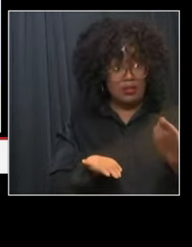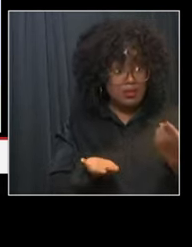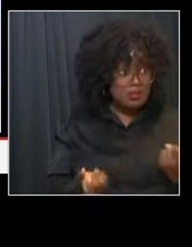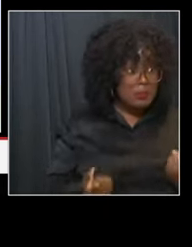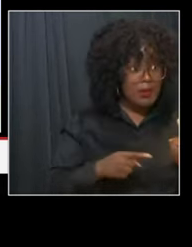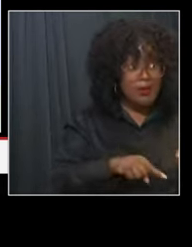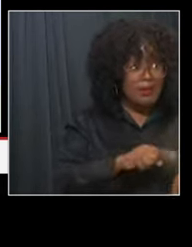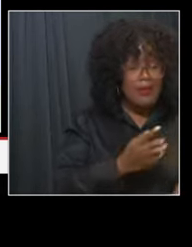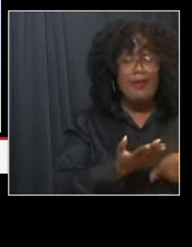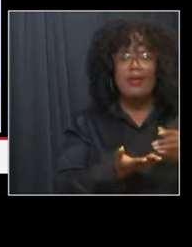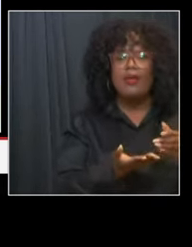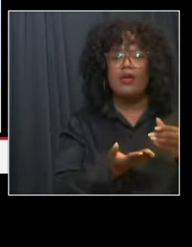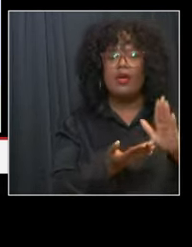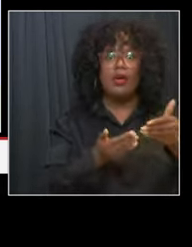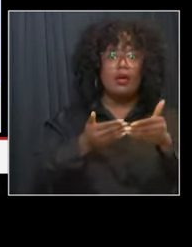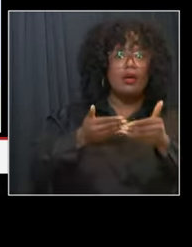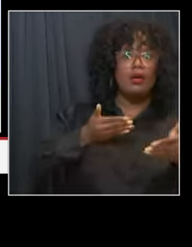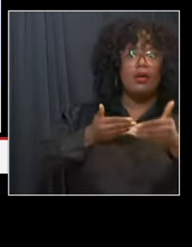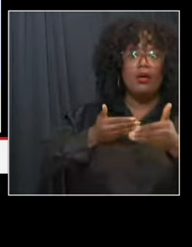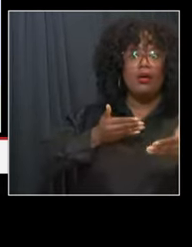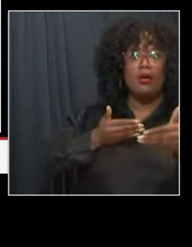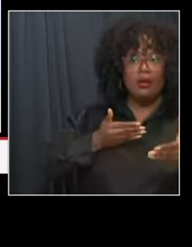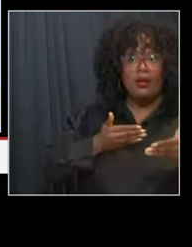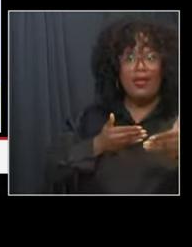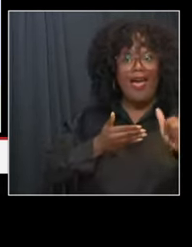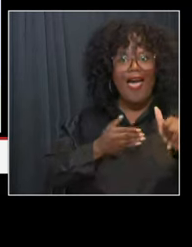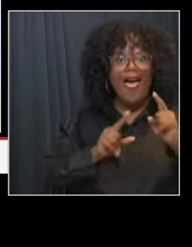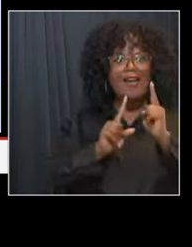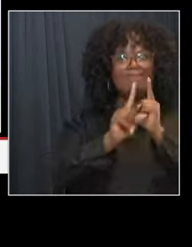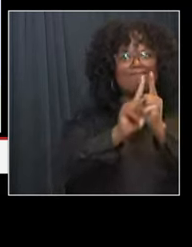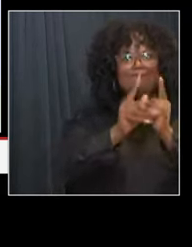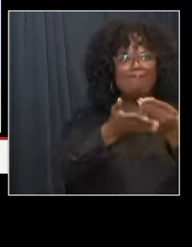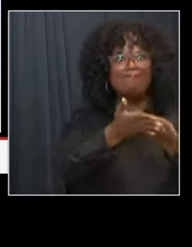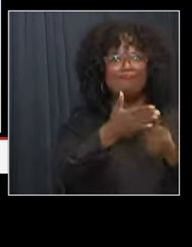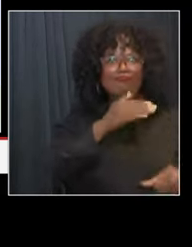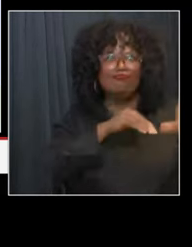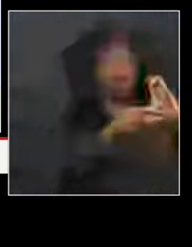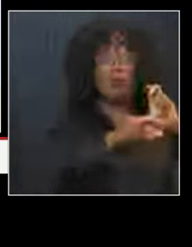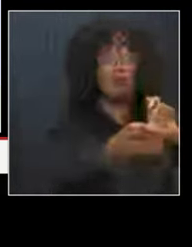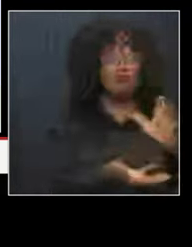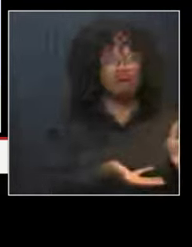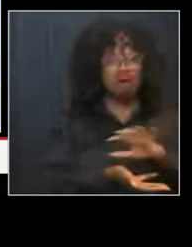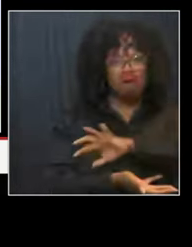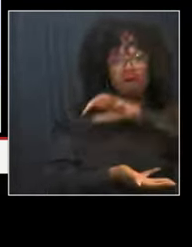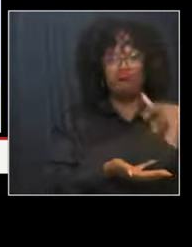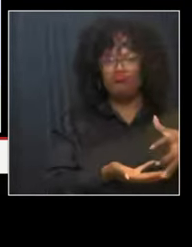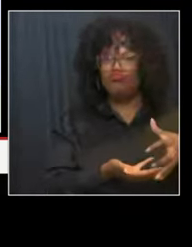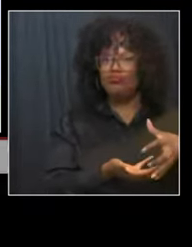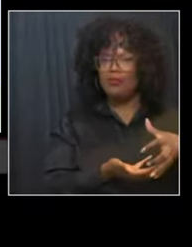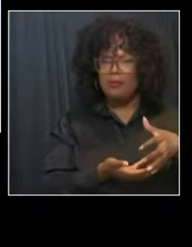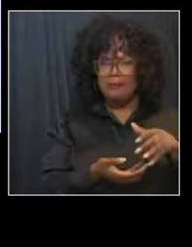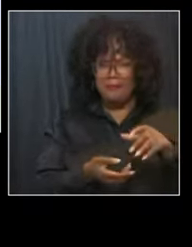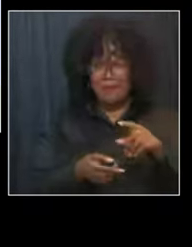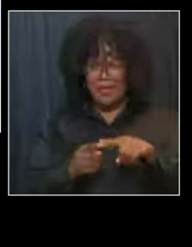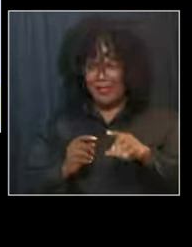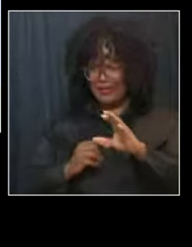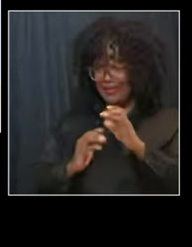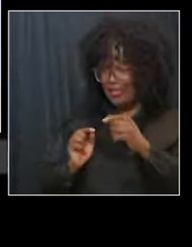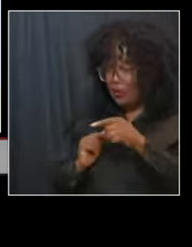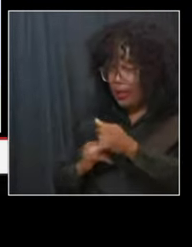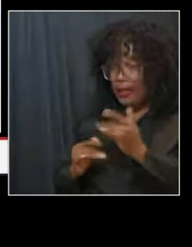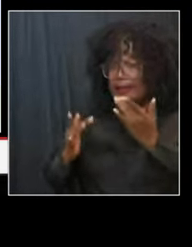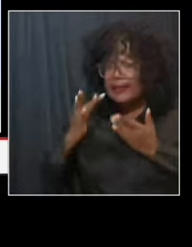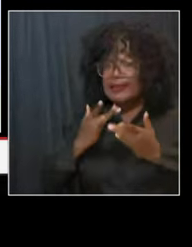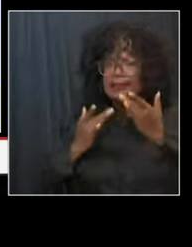we would have a big surplus and have not been able to meet needs in the interim. I'm curious, when I look